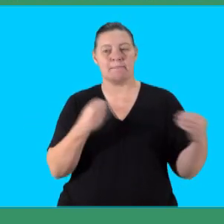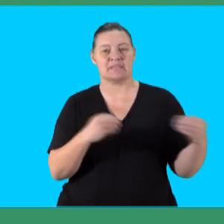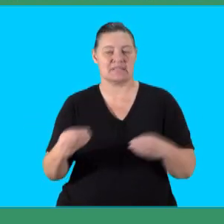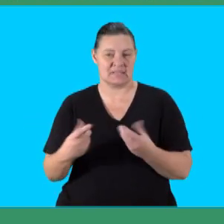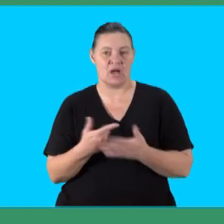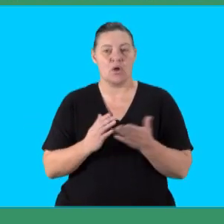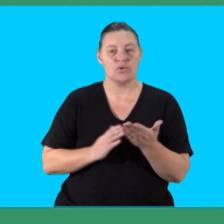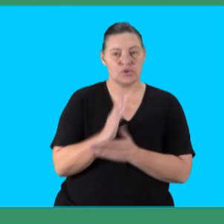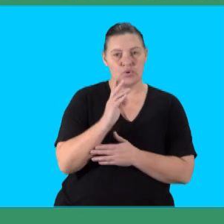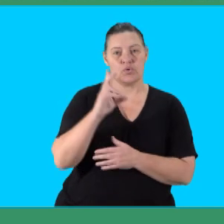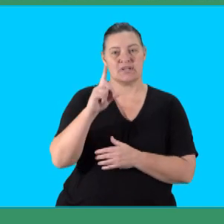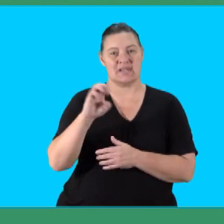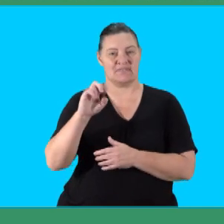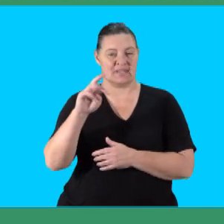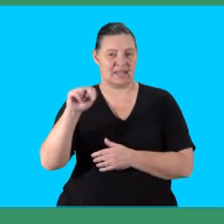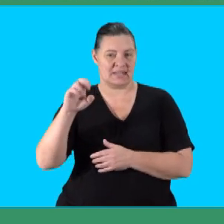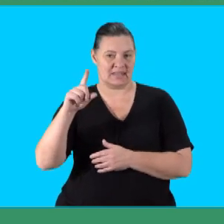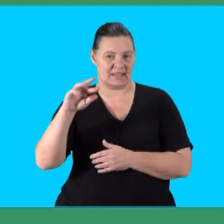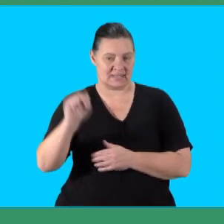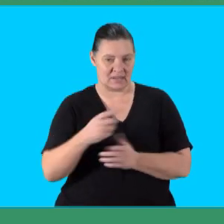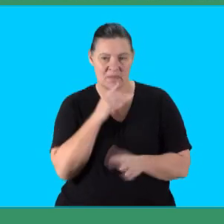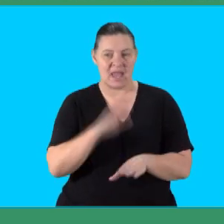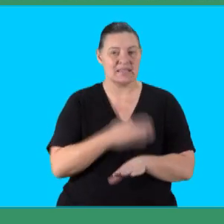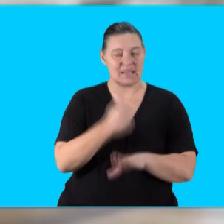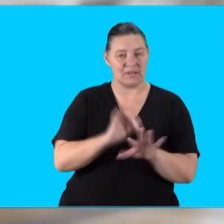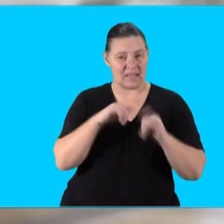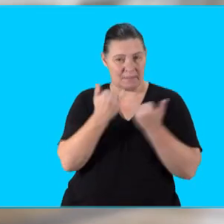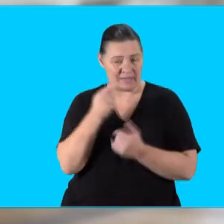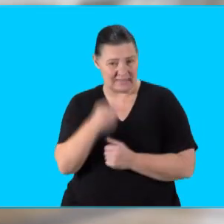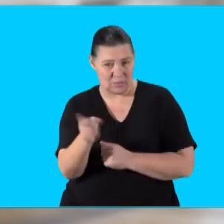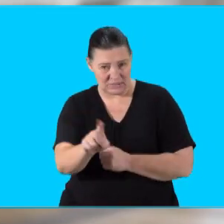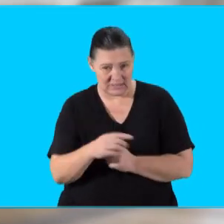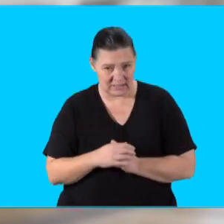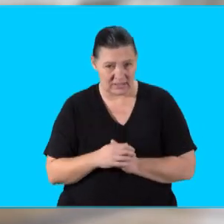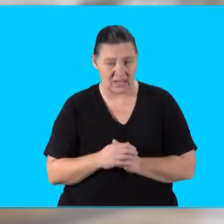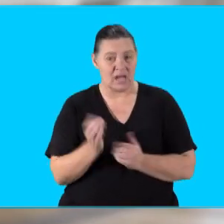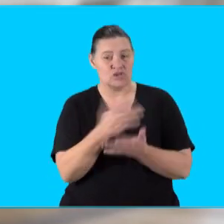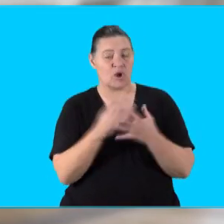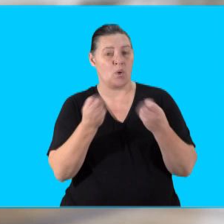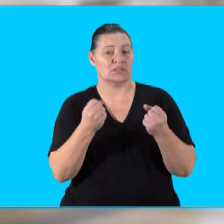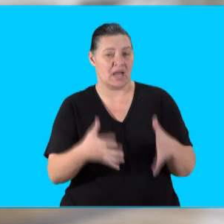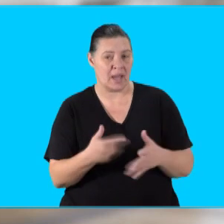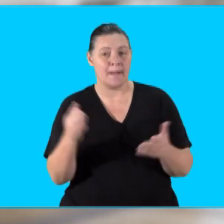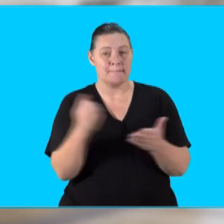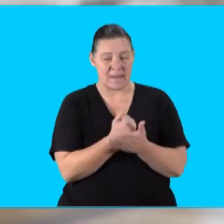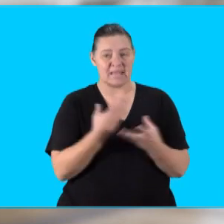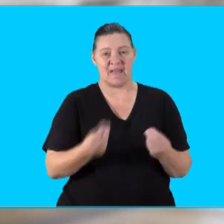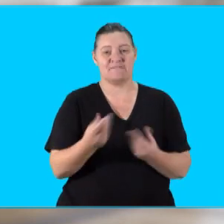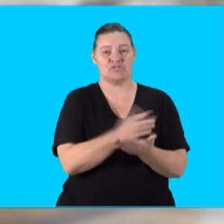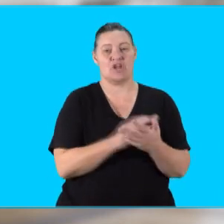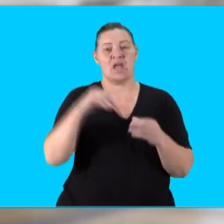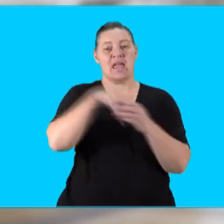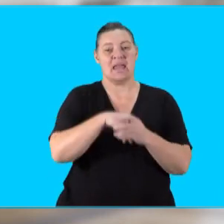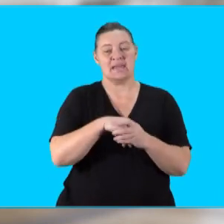form of dividends. Another benefit is that of establishing a company is that shareholders get to have a share in the